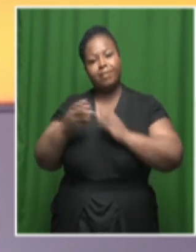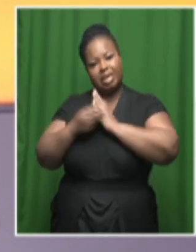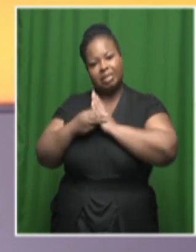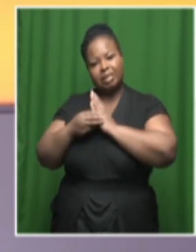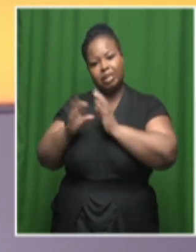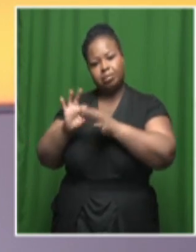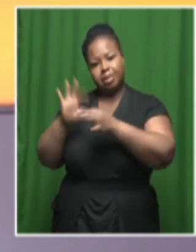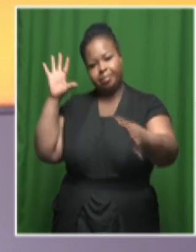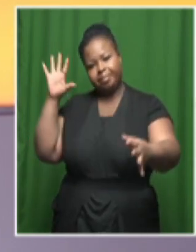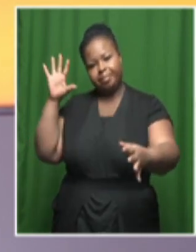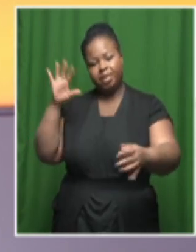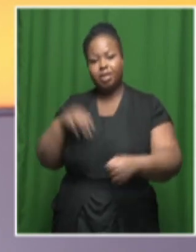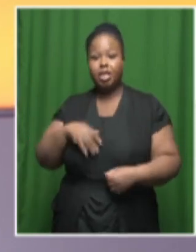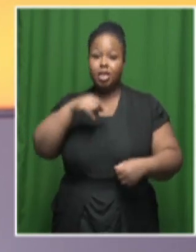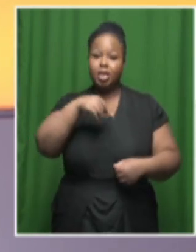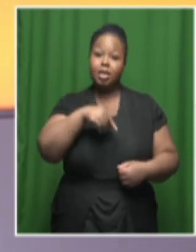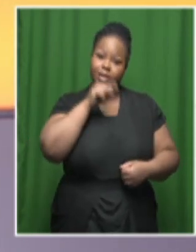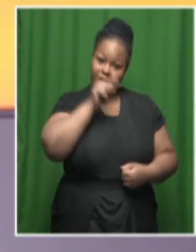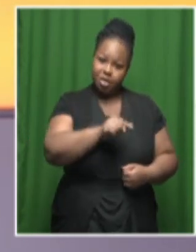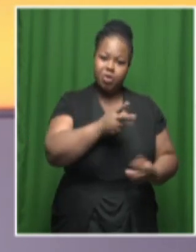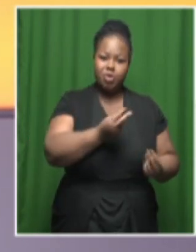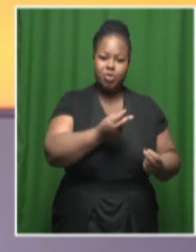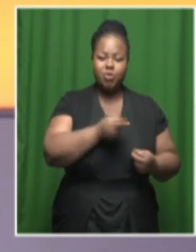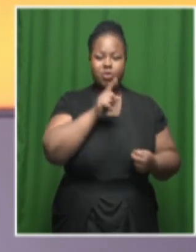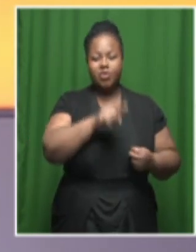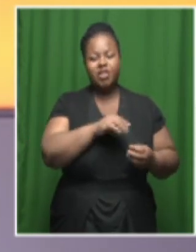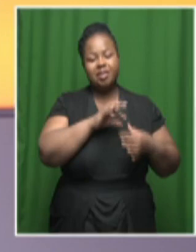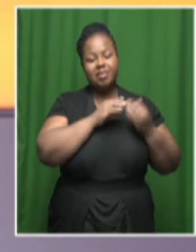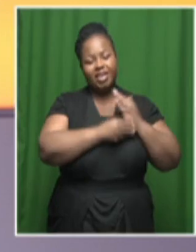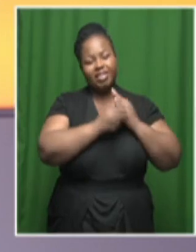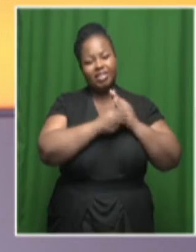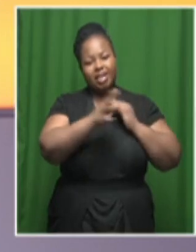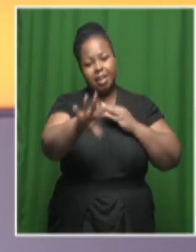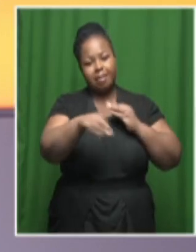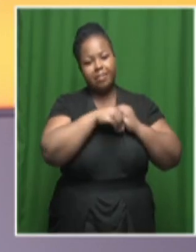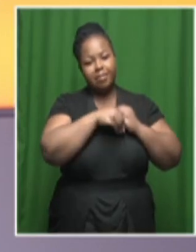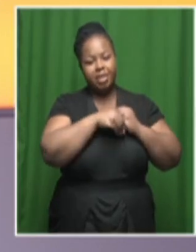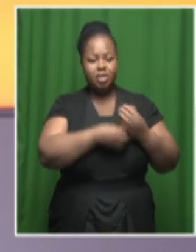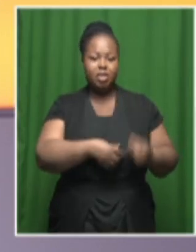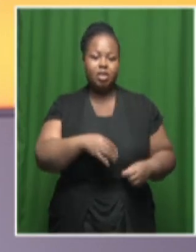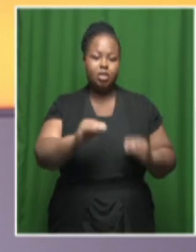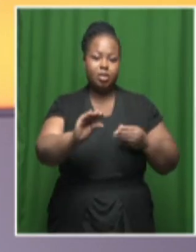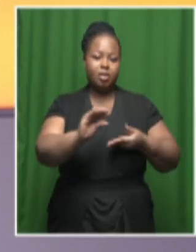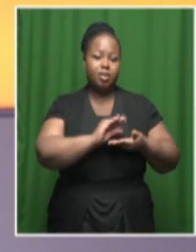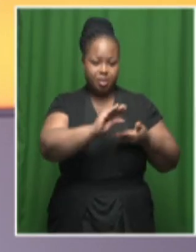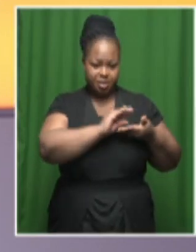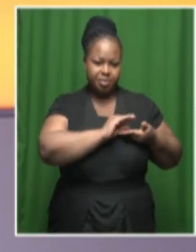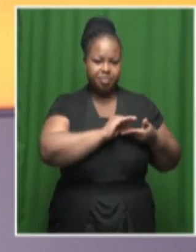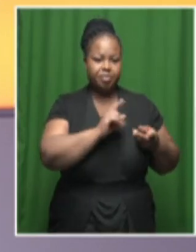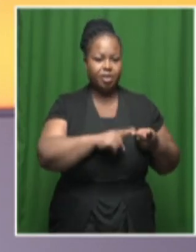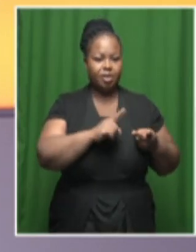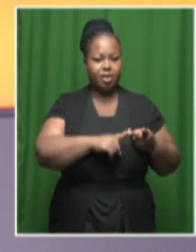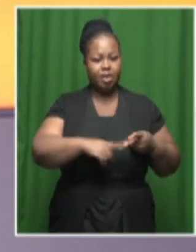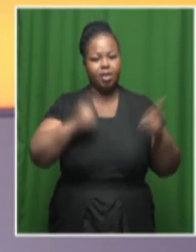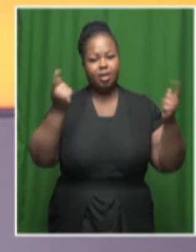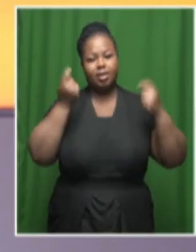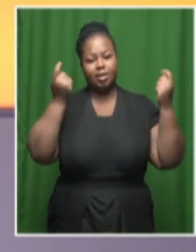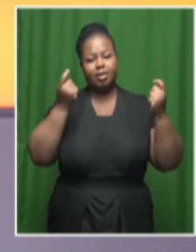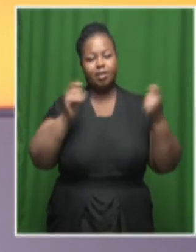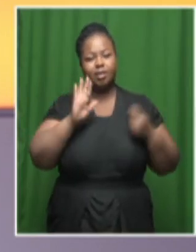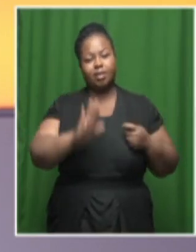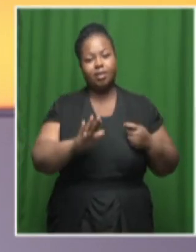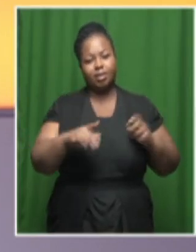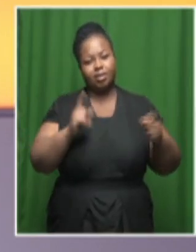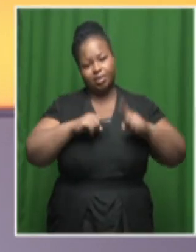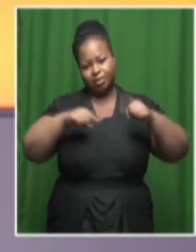to bring out Spotlight, which was a new Q magazine, which benefited both the sponsor, the festival itself, and all of the artists at